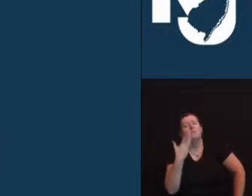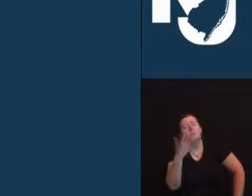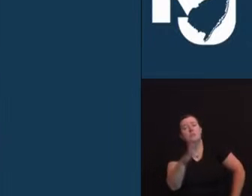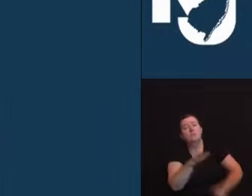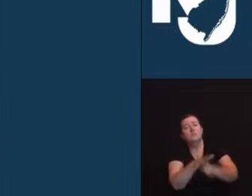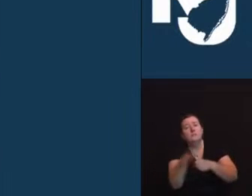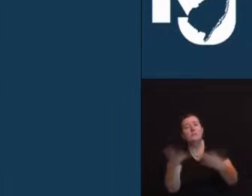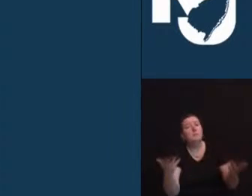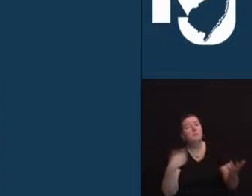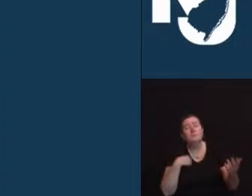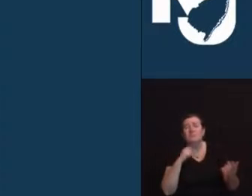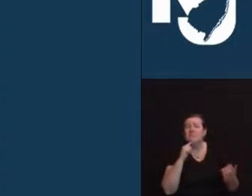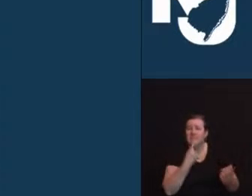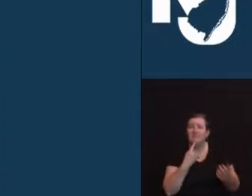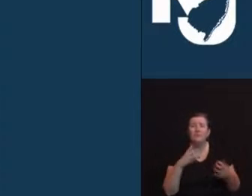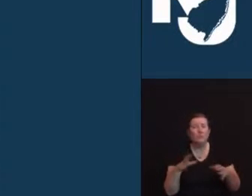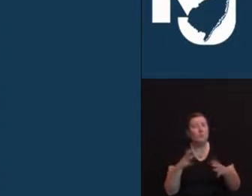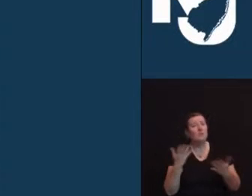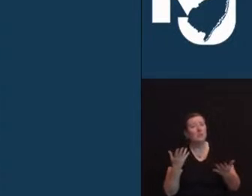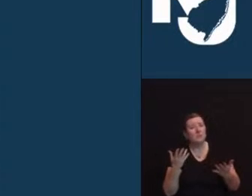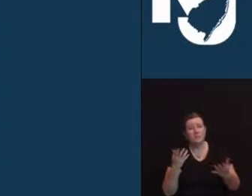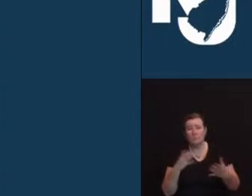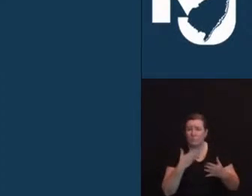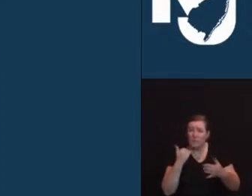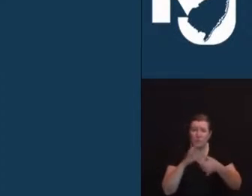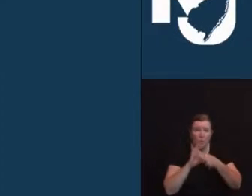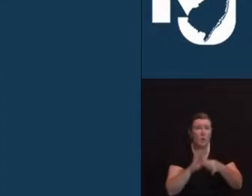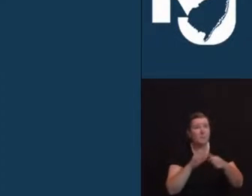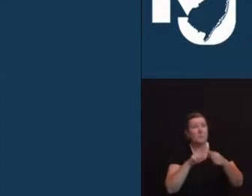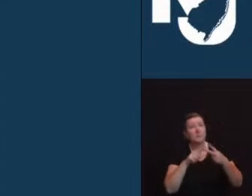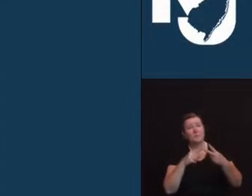don't get better cooperation and better compliance, we will.